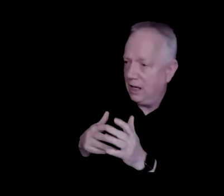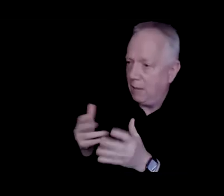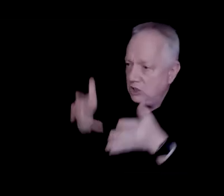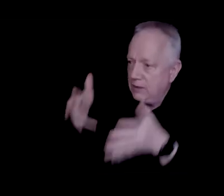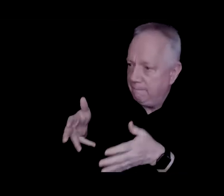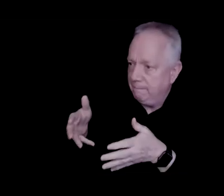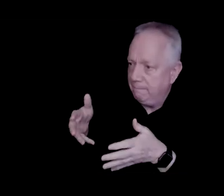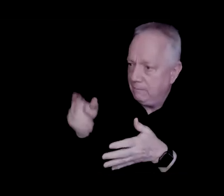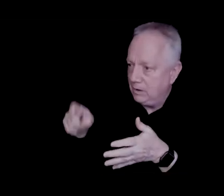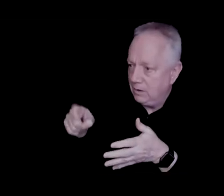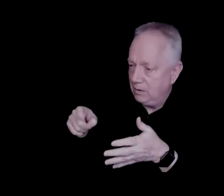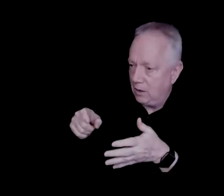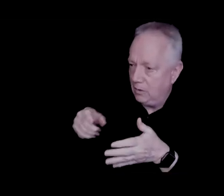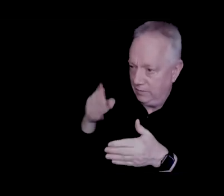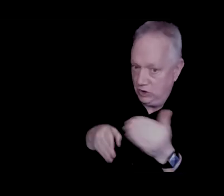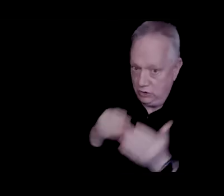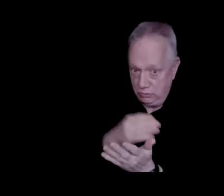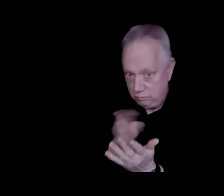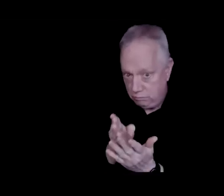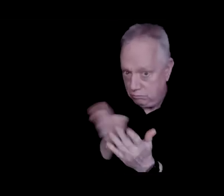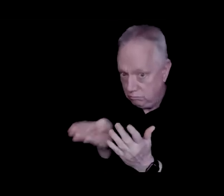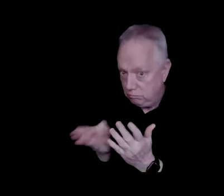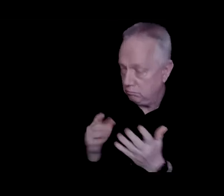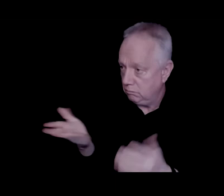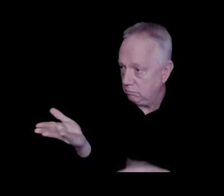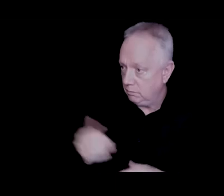you done on this?